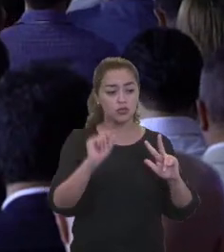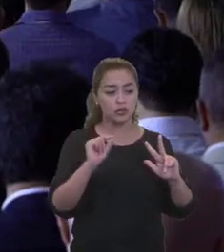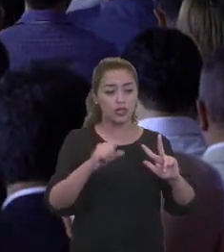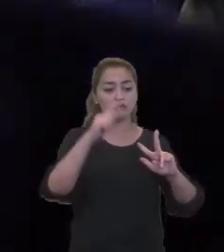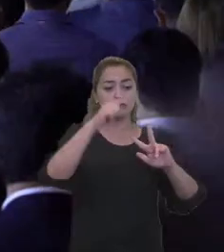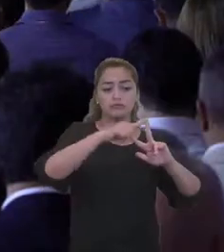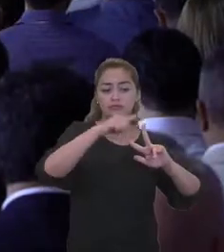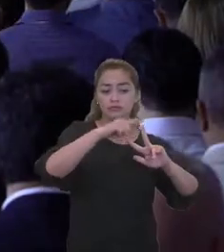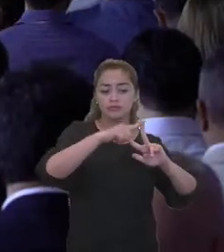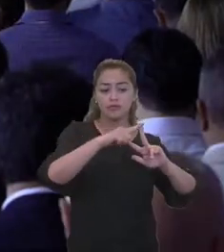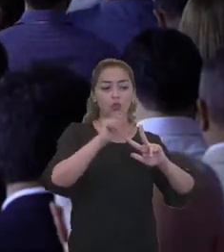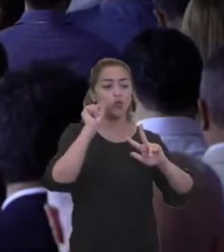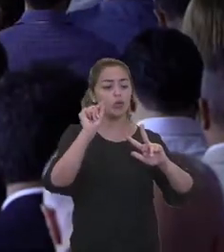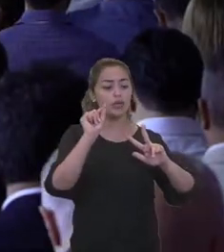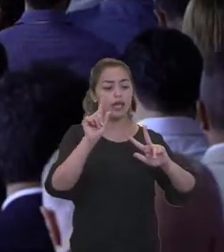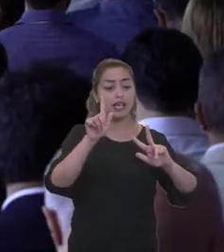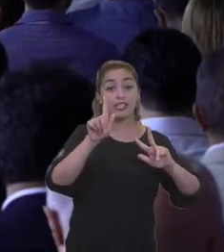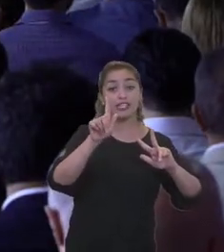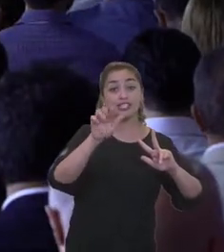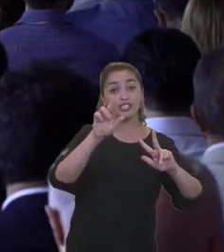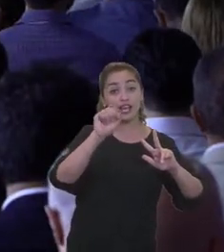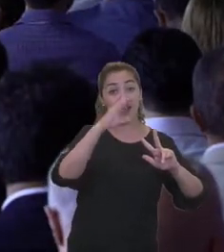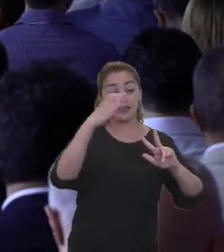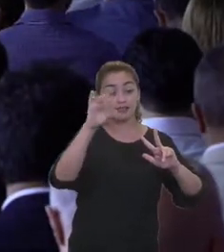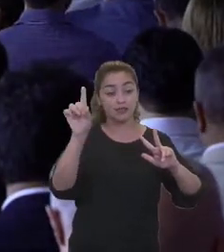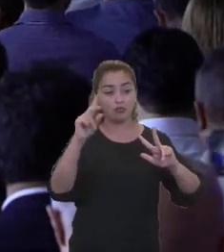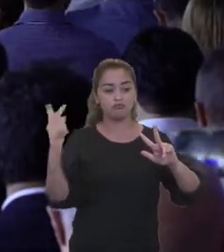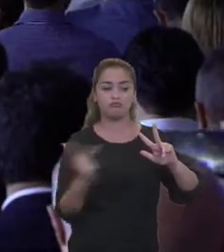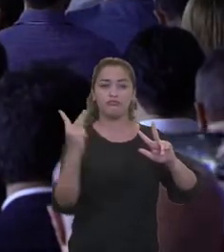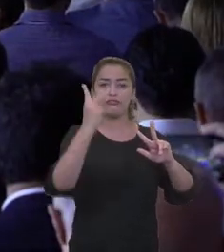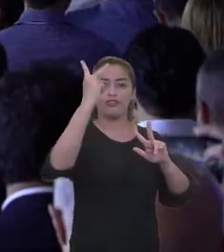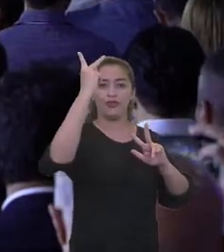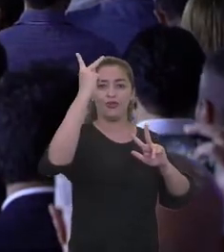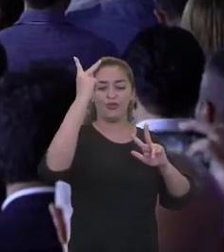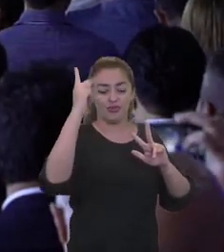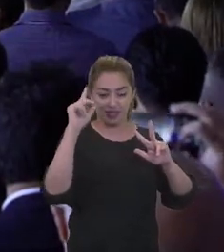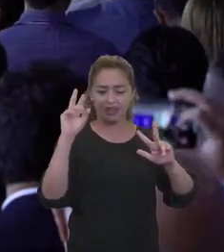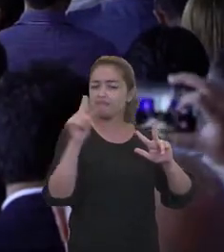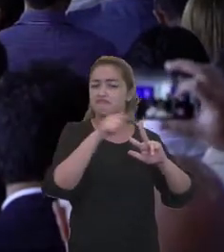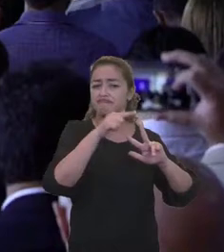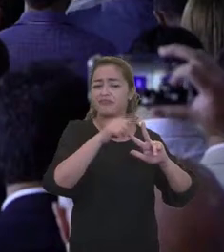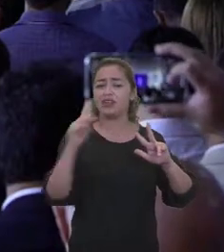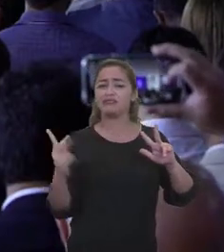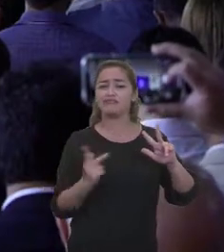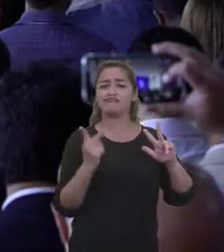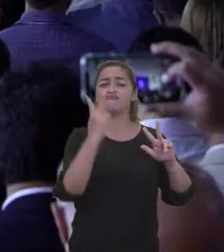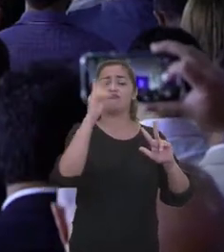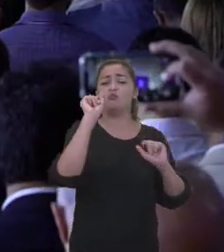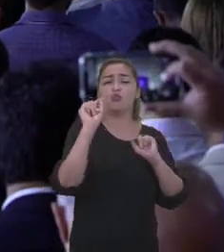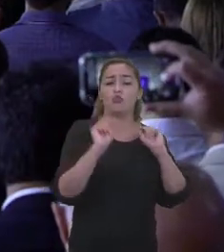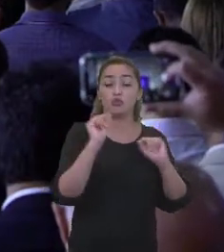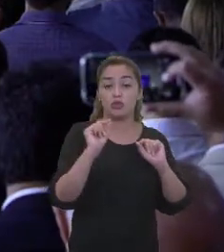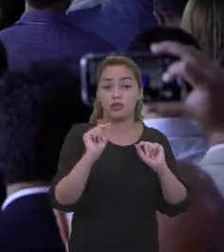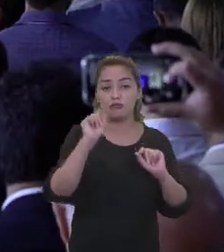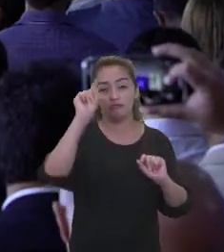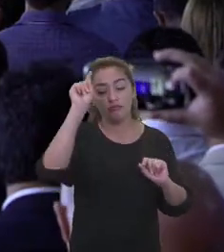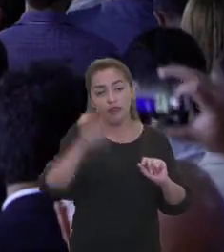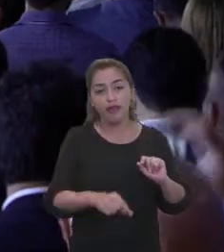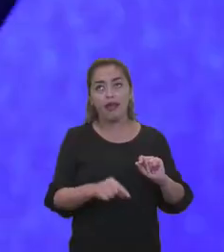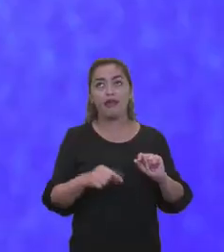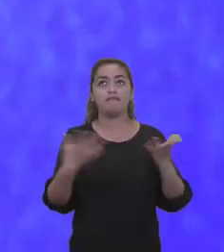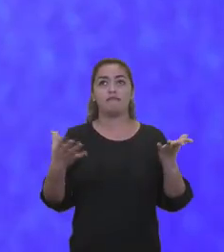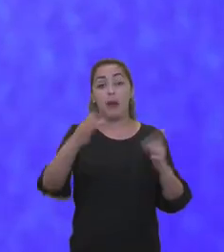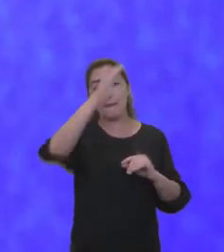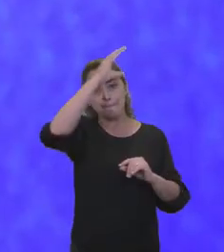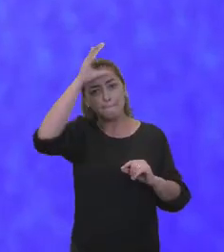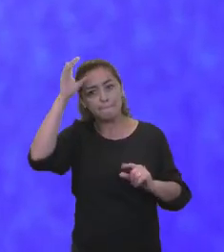third G, the middle finger, is to generate value. So when we talk about value added, we talk